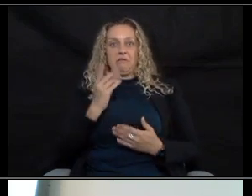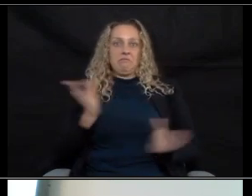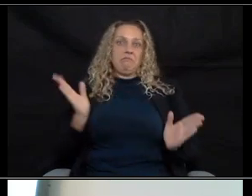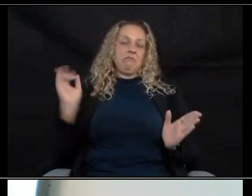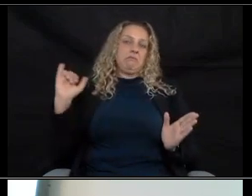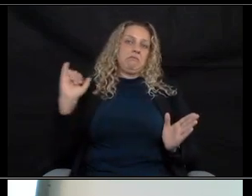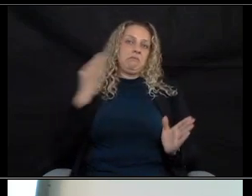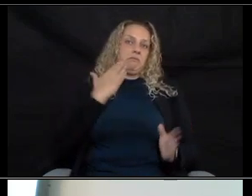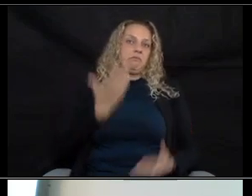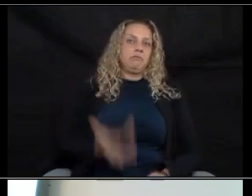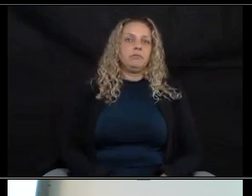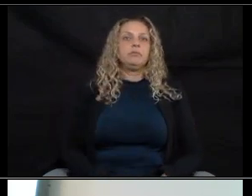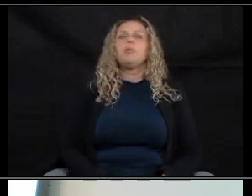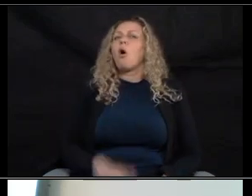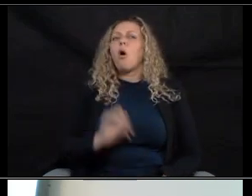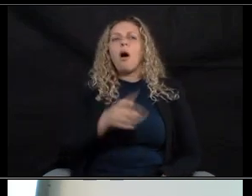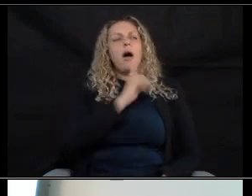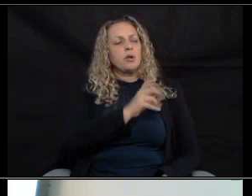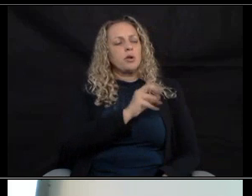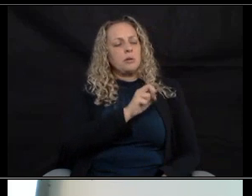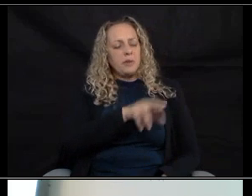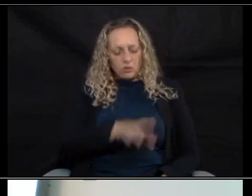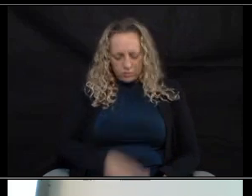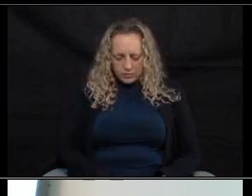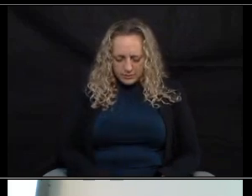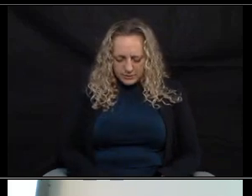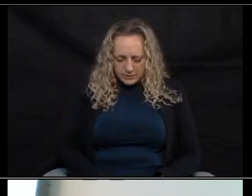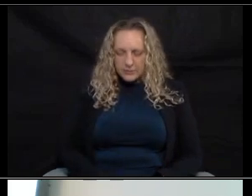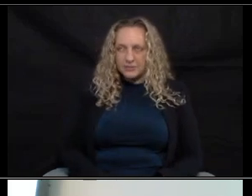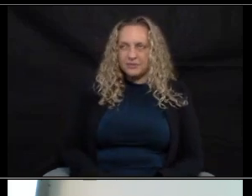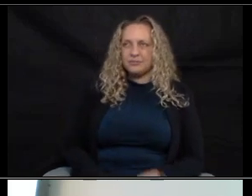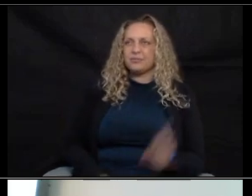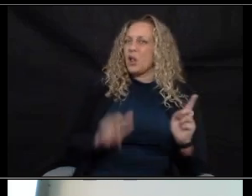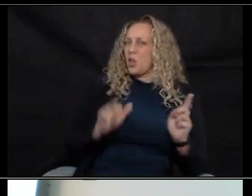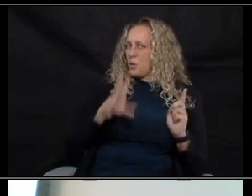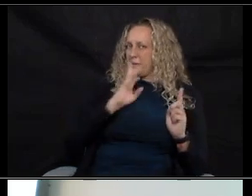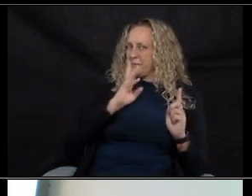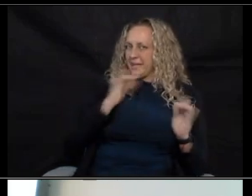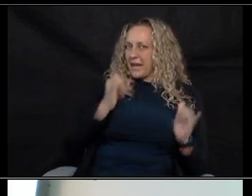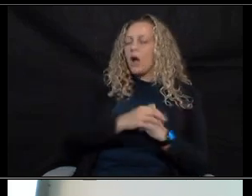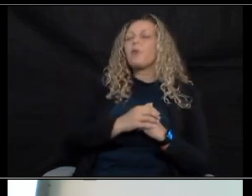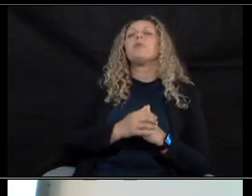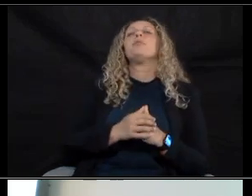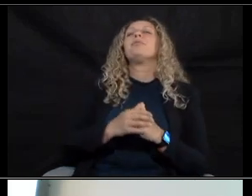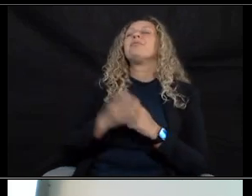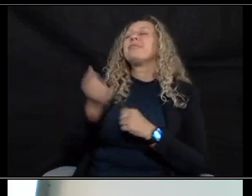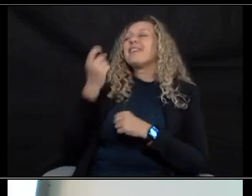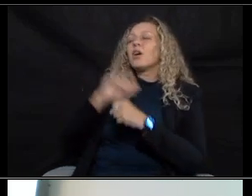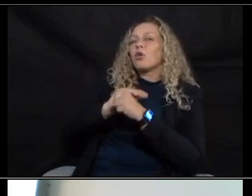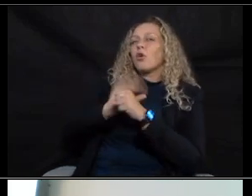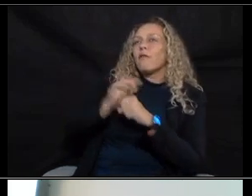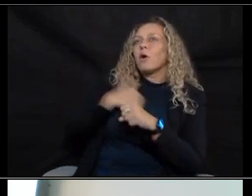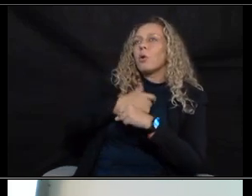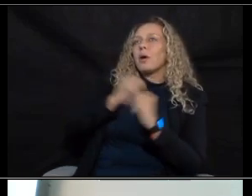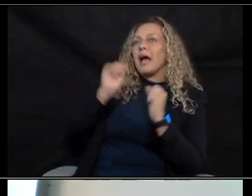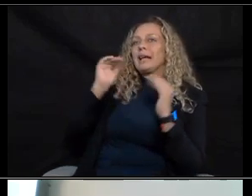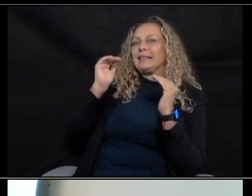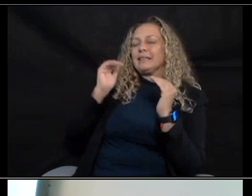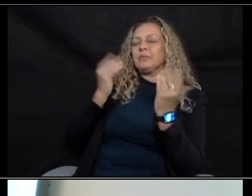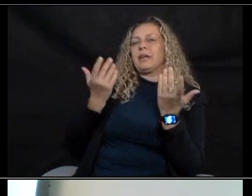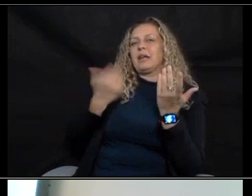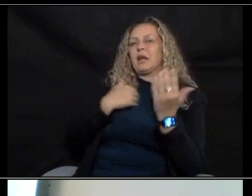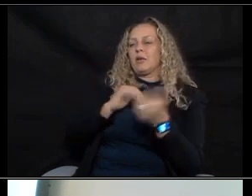well? Absolutely, Mayor. So we, you know, with COVID, we anticipated and have been